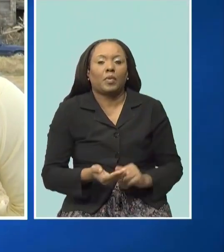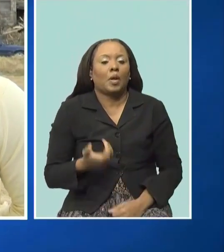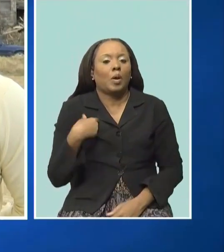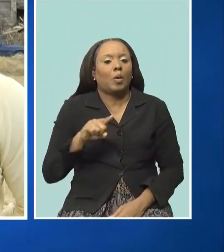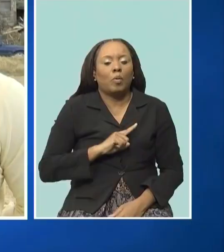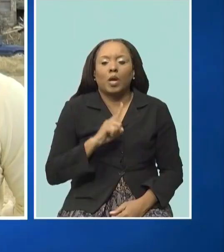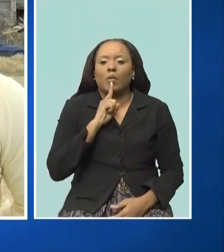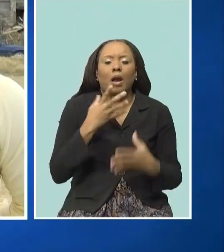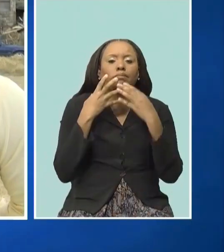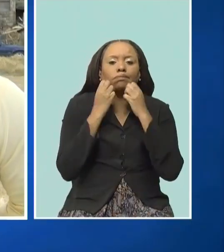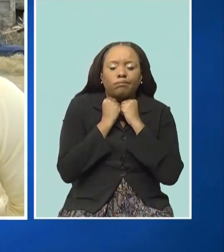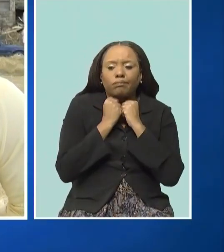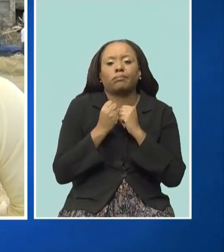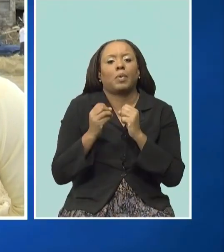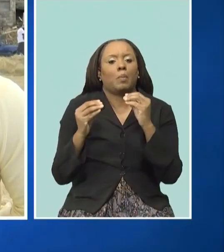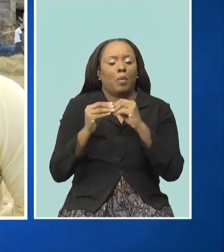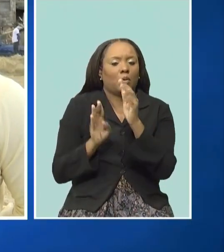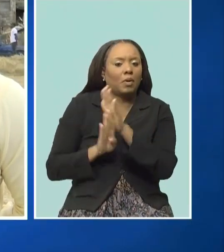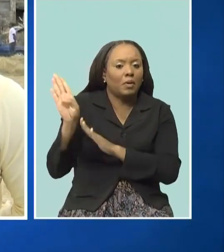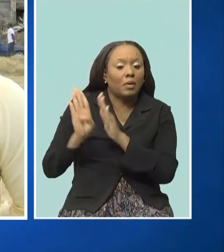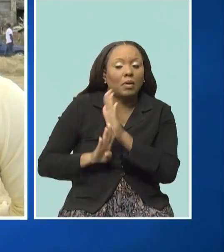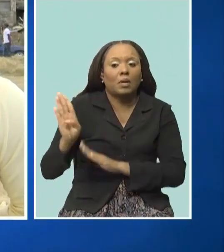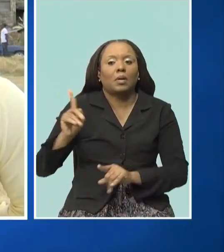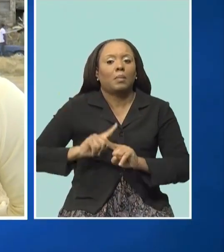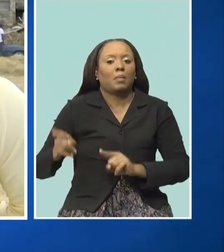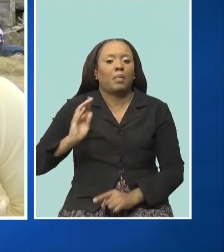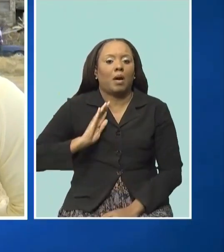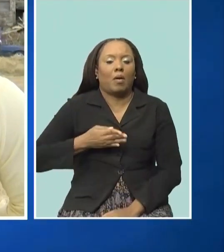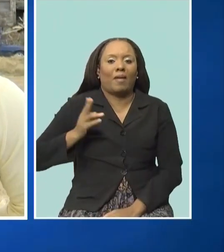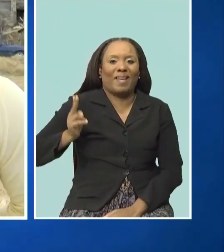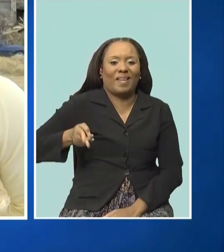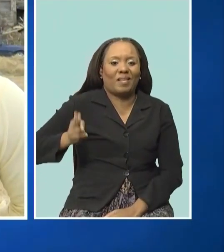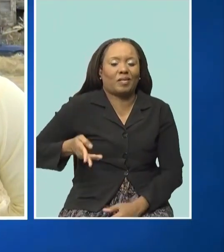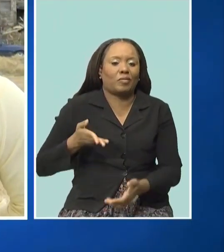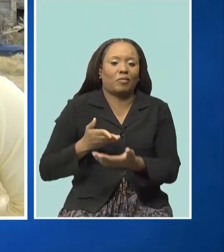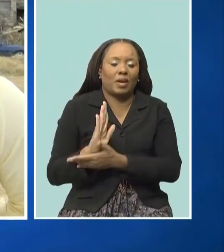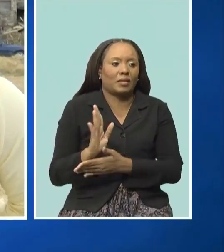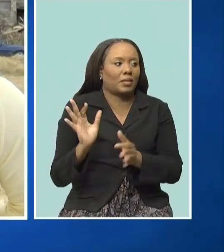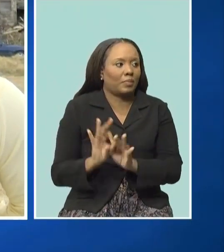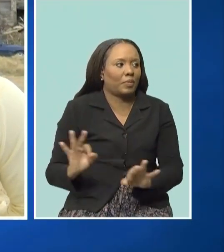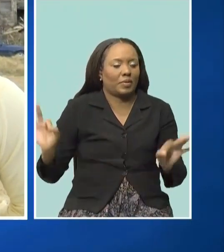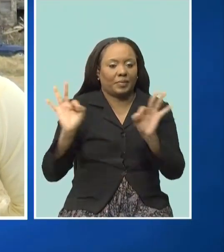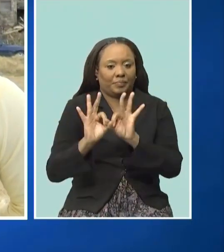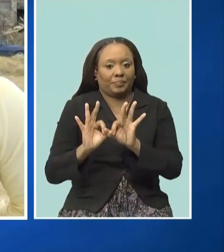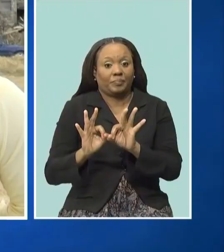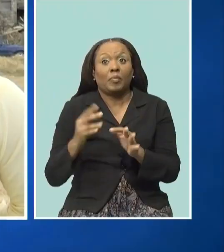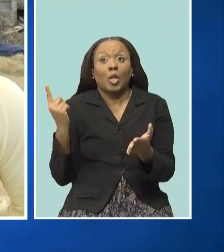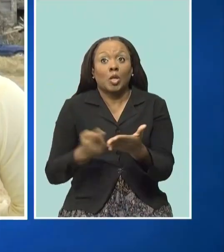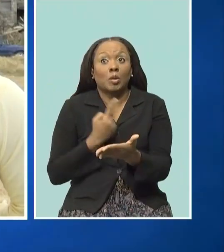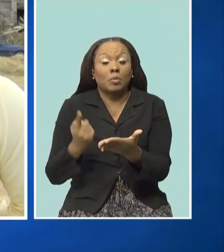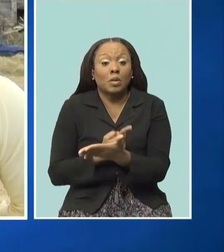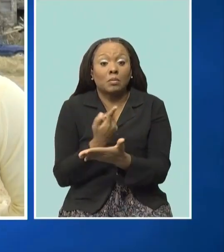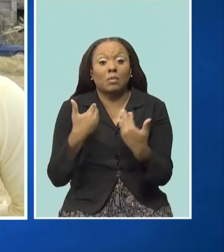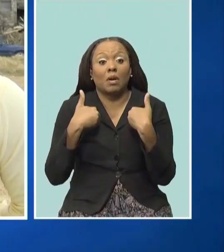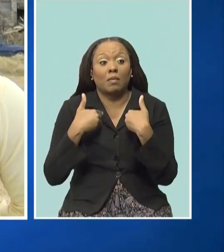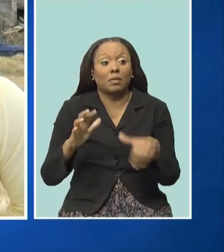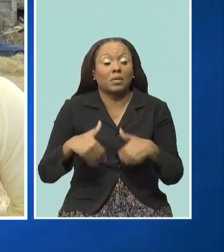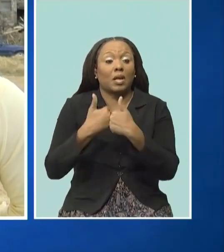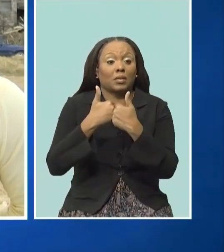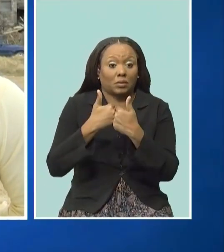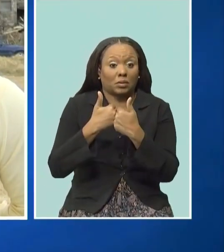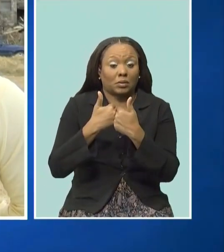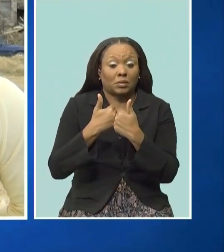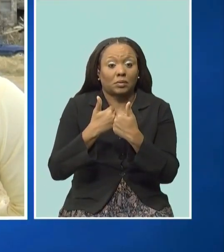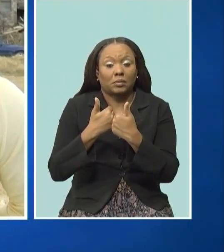we also have to value our heritage rights. And sometimes there's a challenge because the